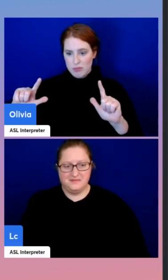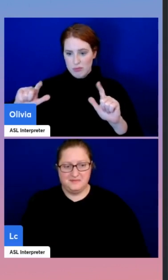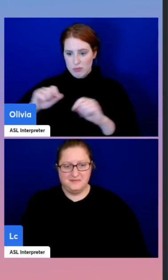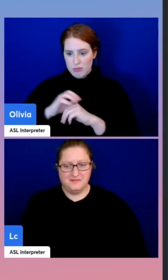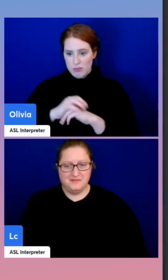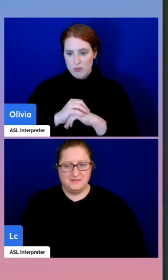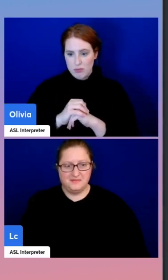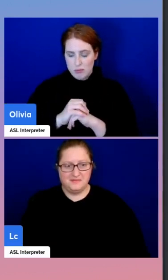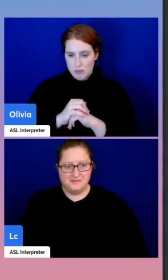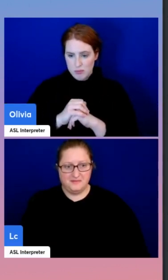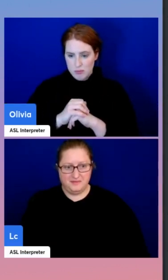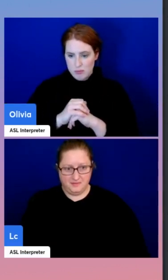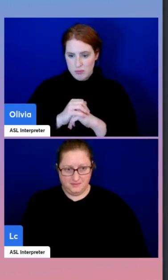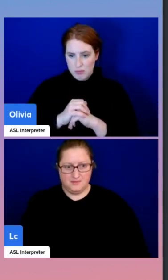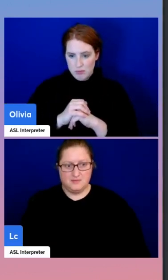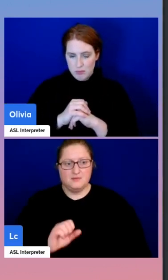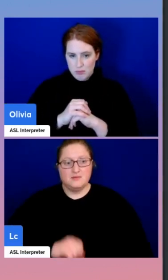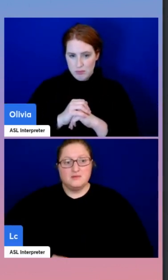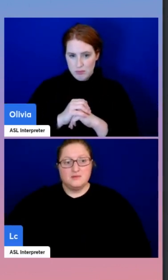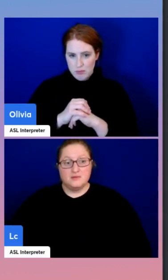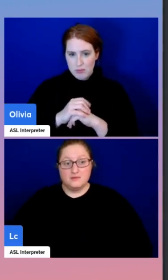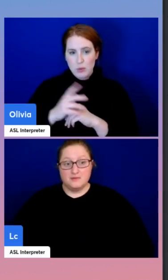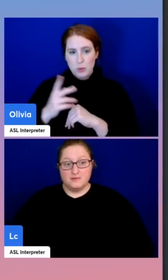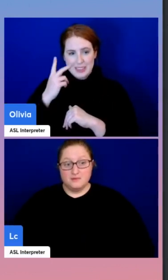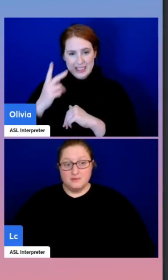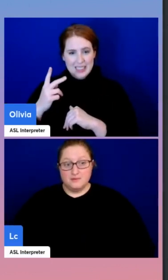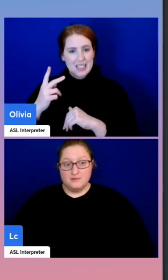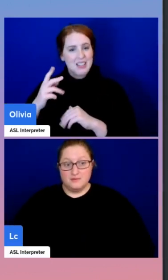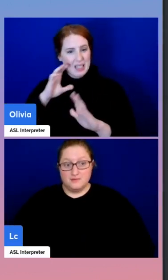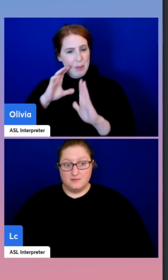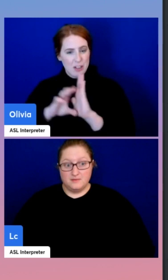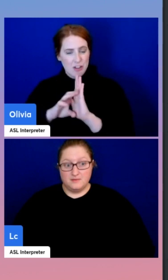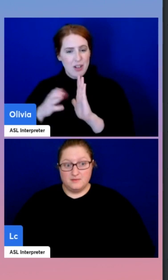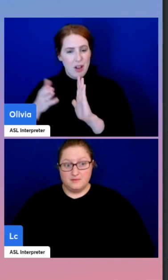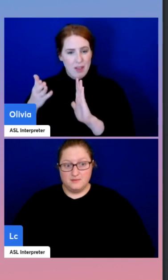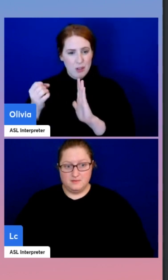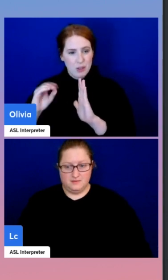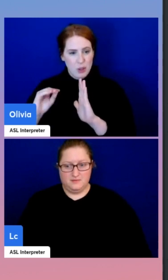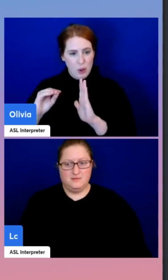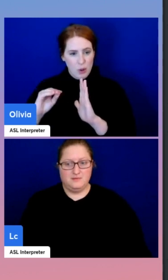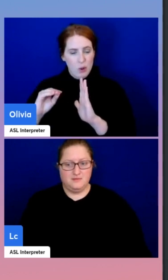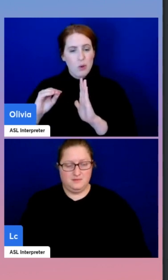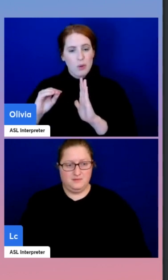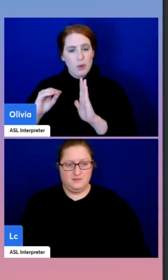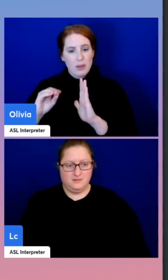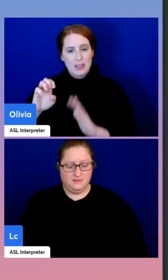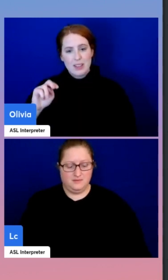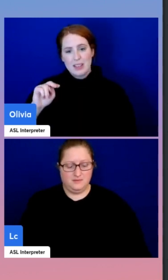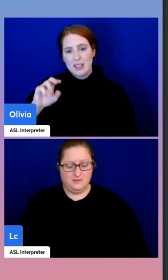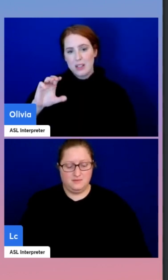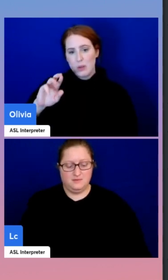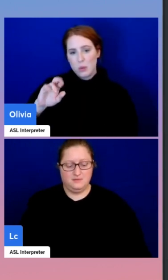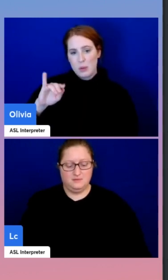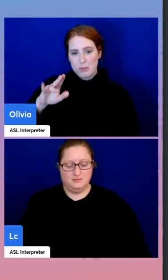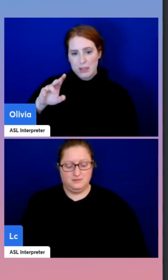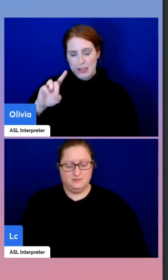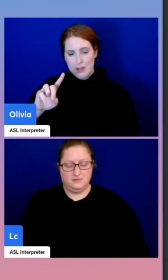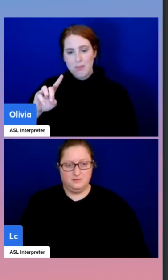And as you can see, the image is also there with the same naming convention, and it's encrypted with GP3.